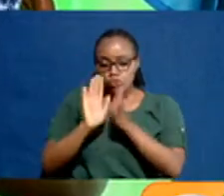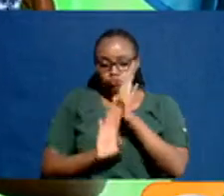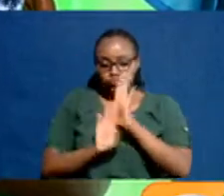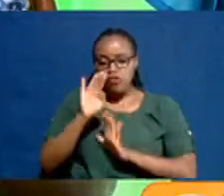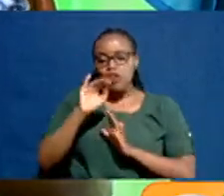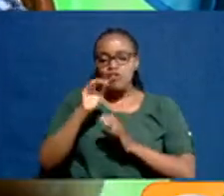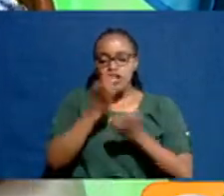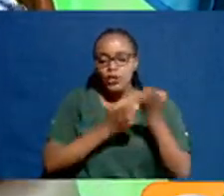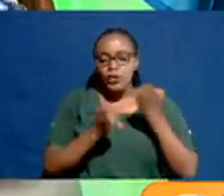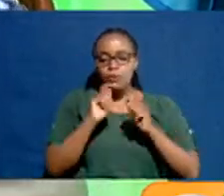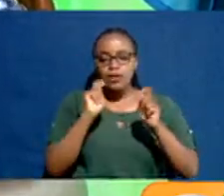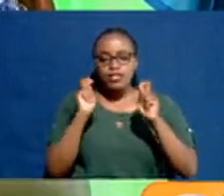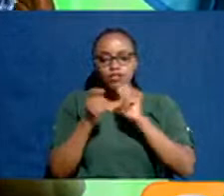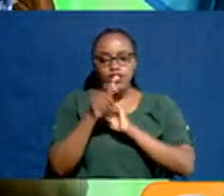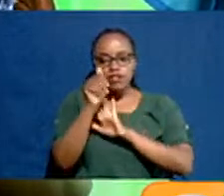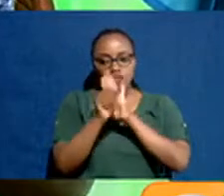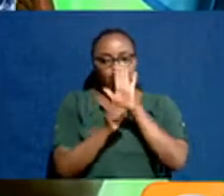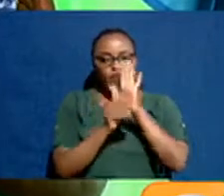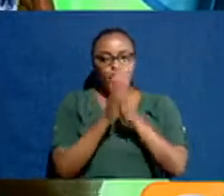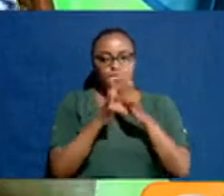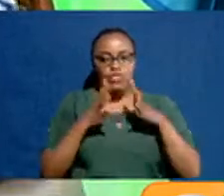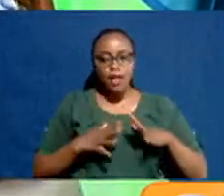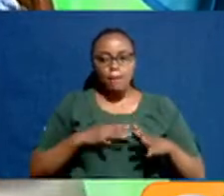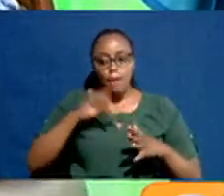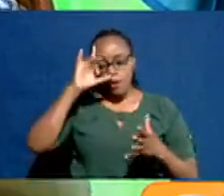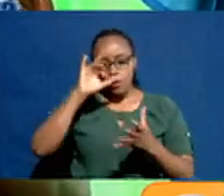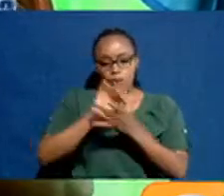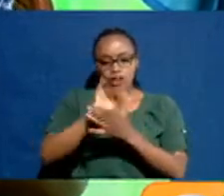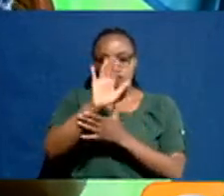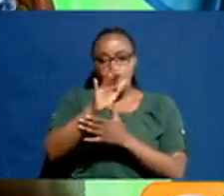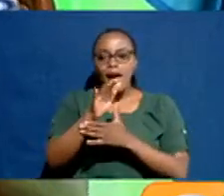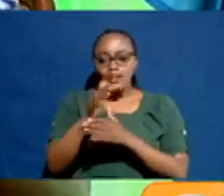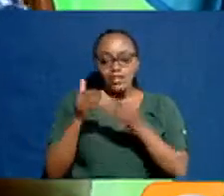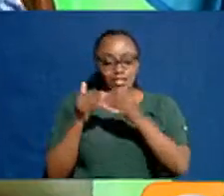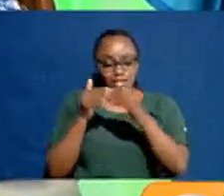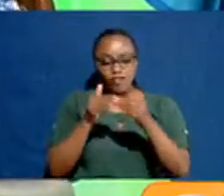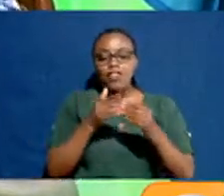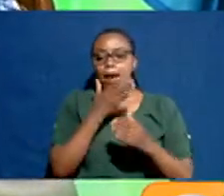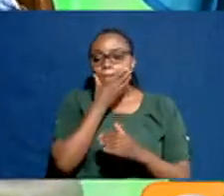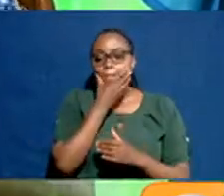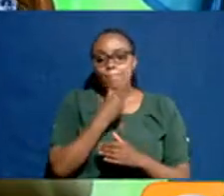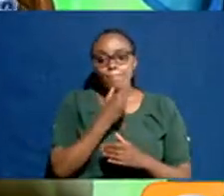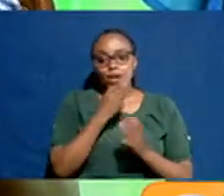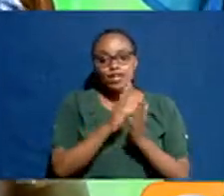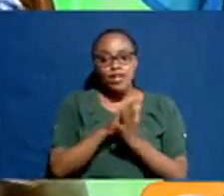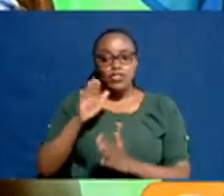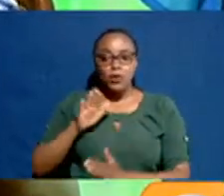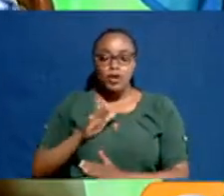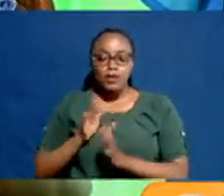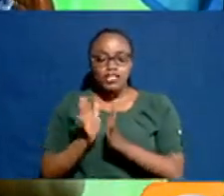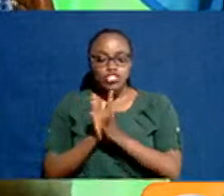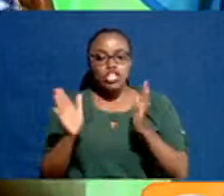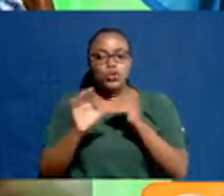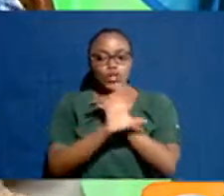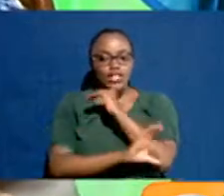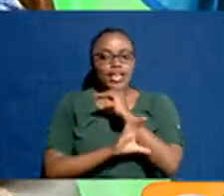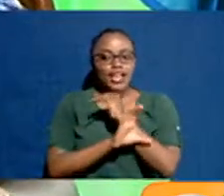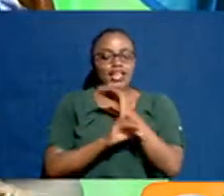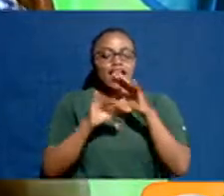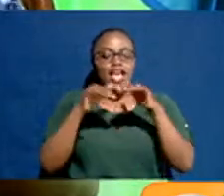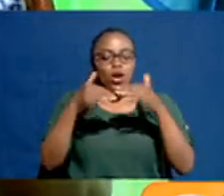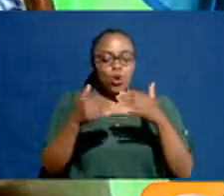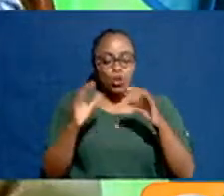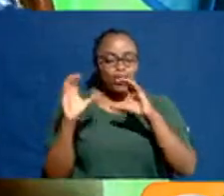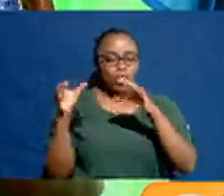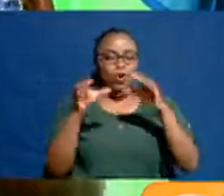economic transformative agenda, and those who believe in his leadership. Those are the men and women from across Kenya, from all communities,